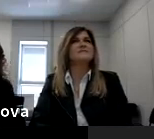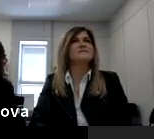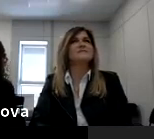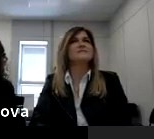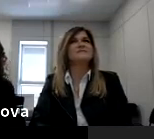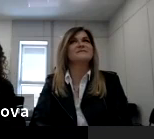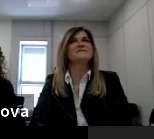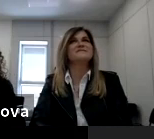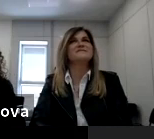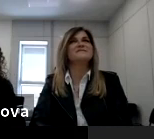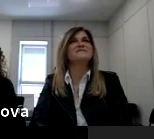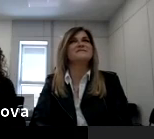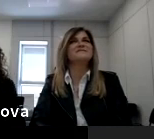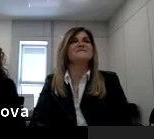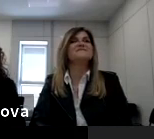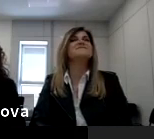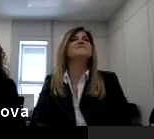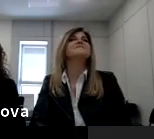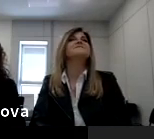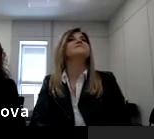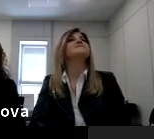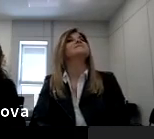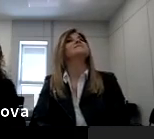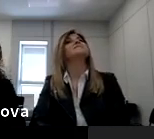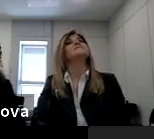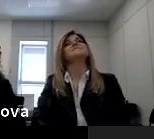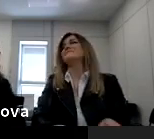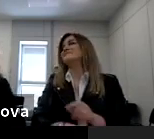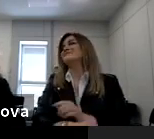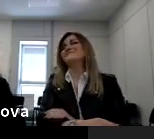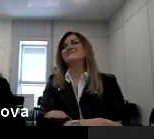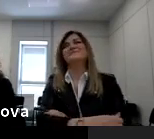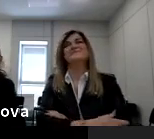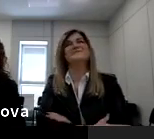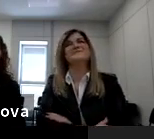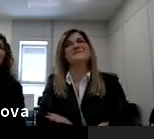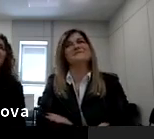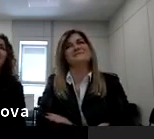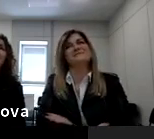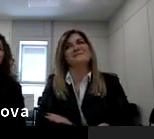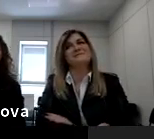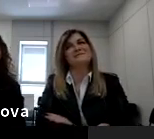stages and lights high, very high.